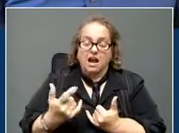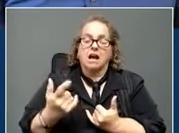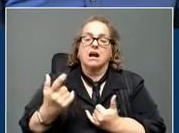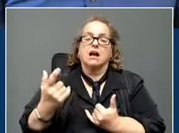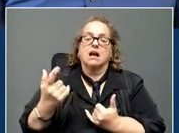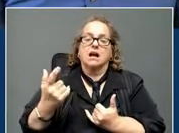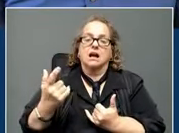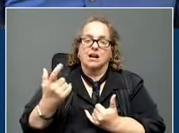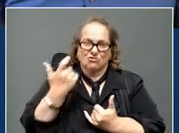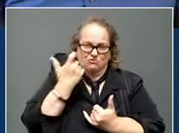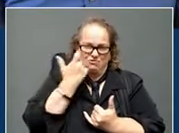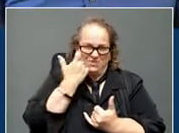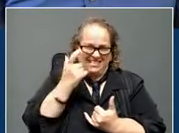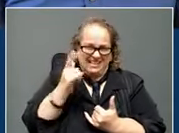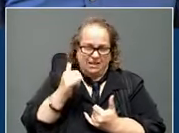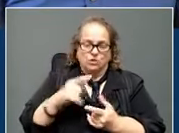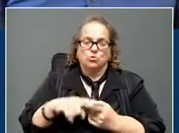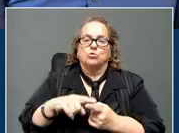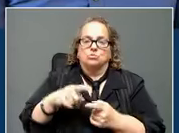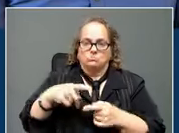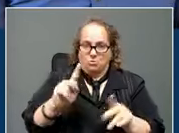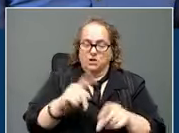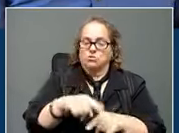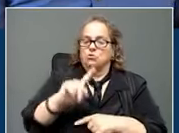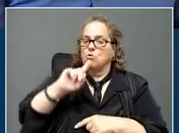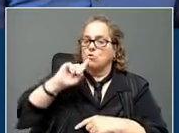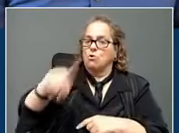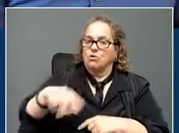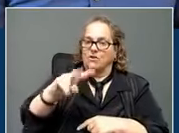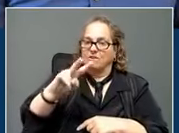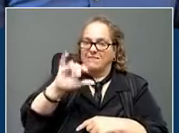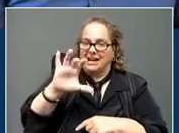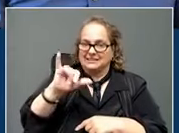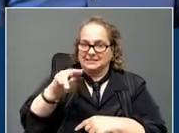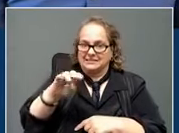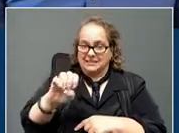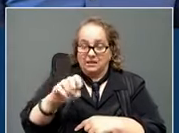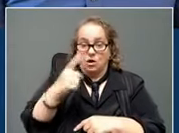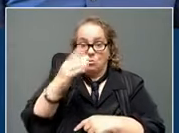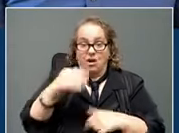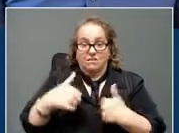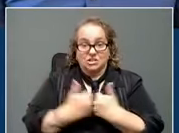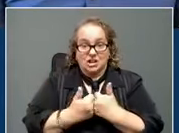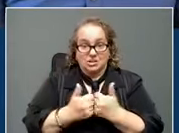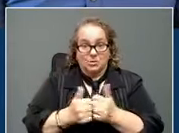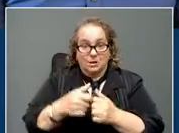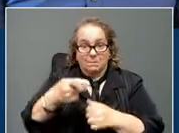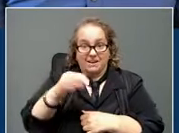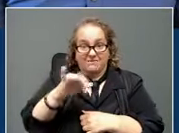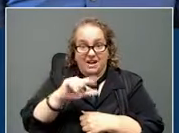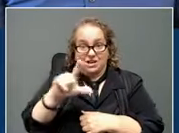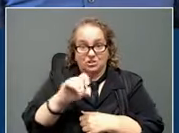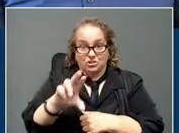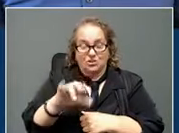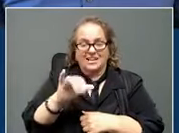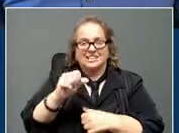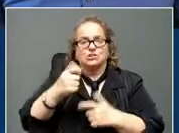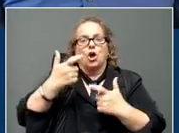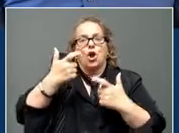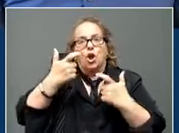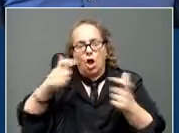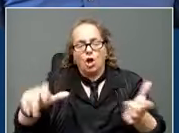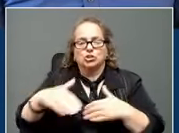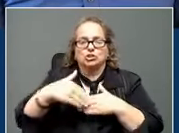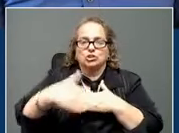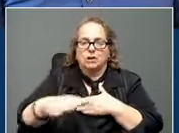very recently to order vaccine. One of the challenges with the Pfizer is still the really large shipment sizes, where